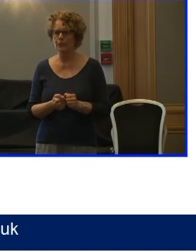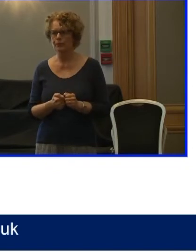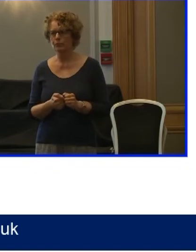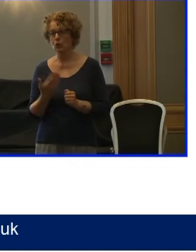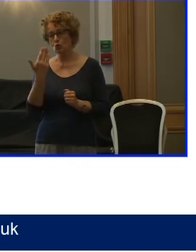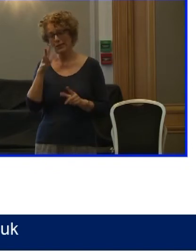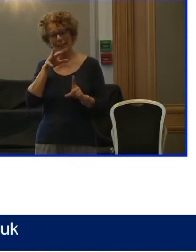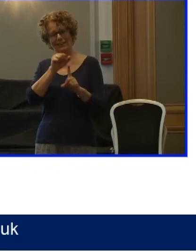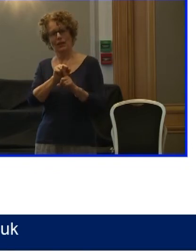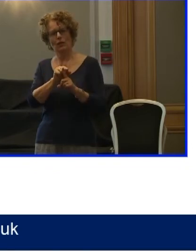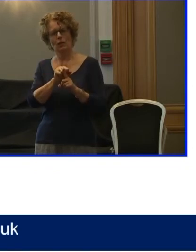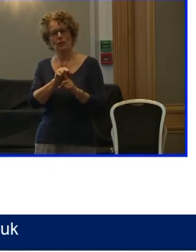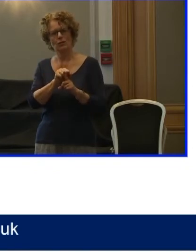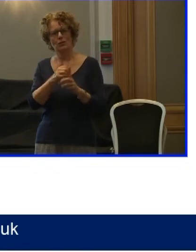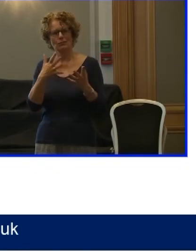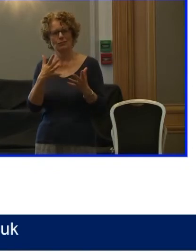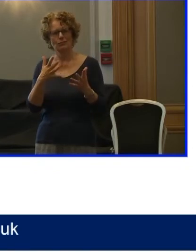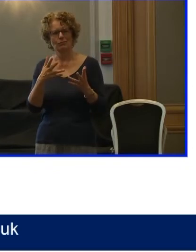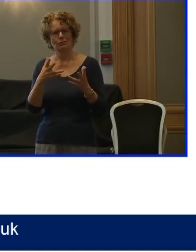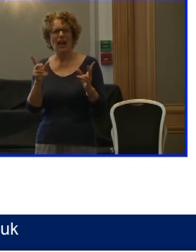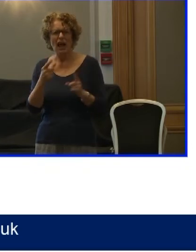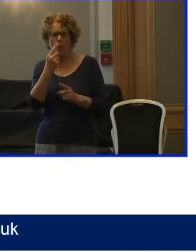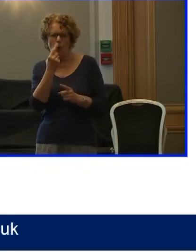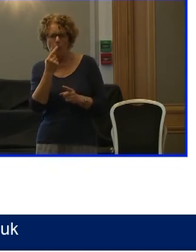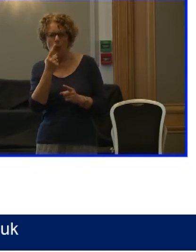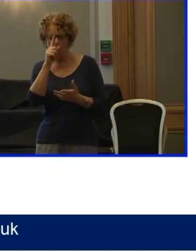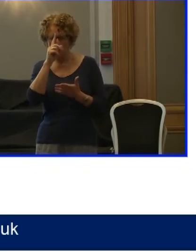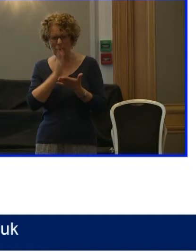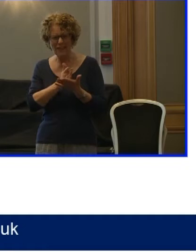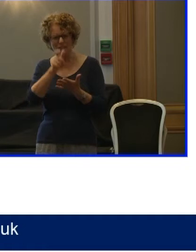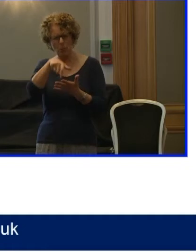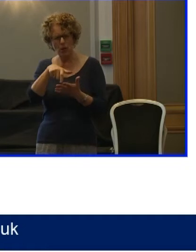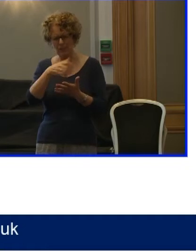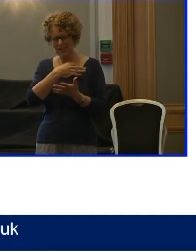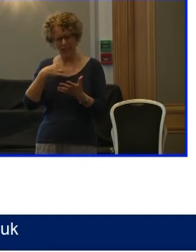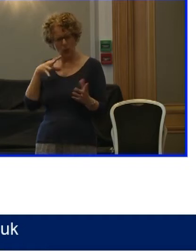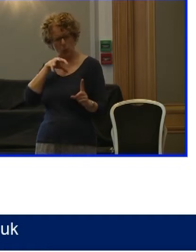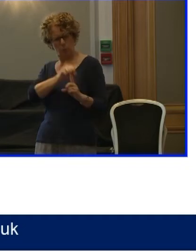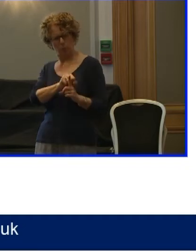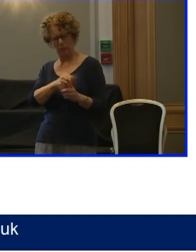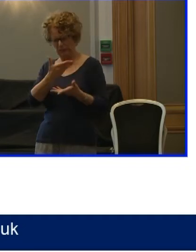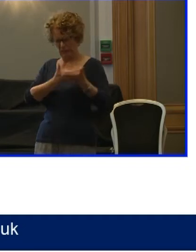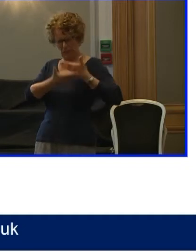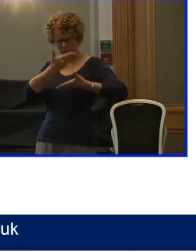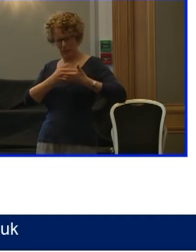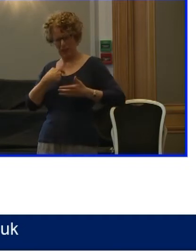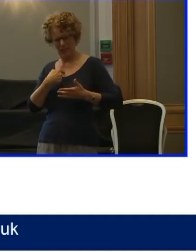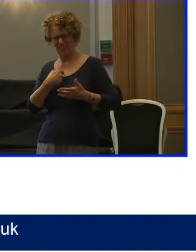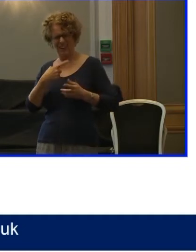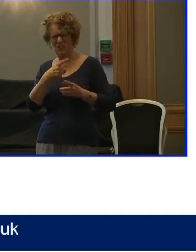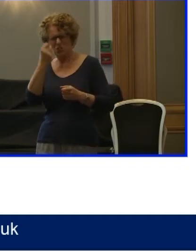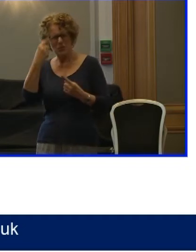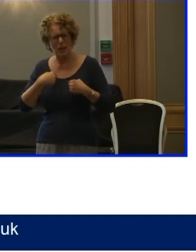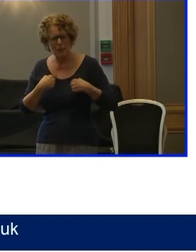recently were less likely to believe that the person giving the diagnosis understood how they felt, or to be told about